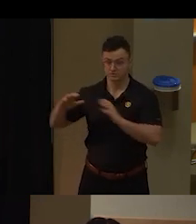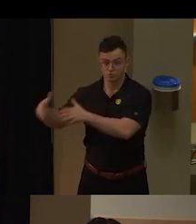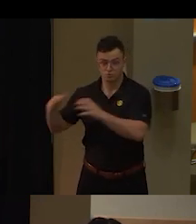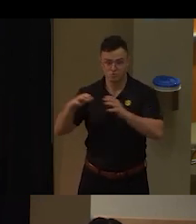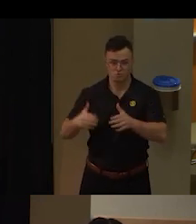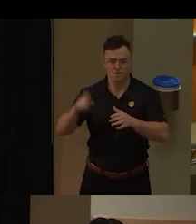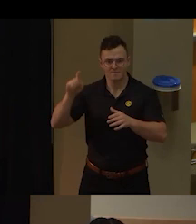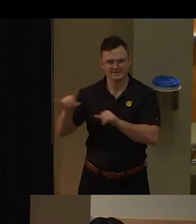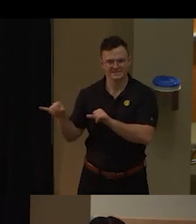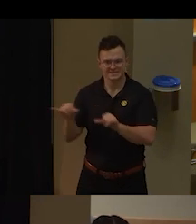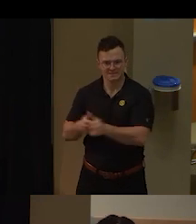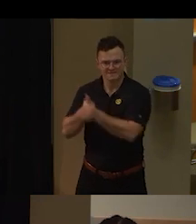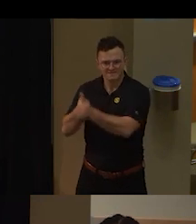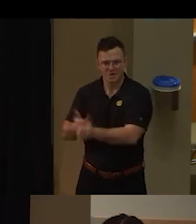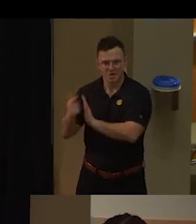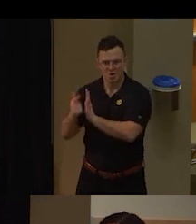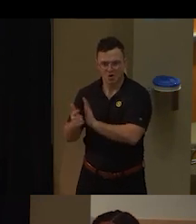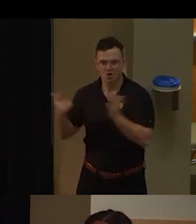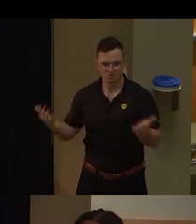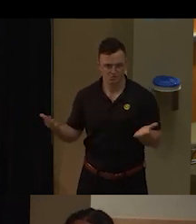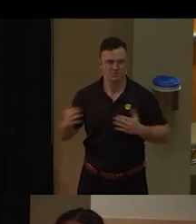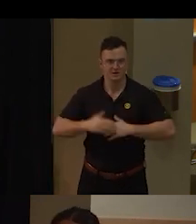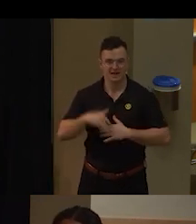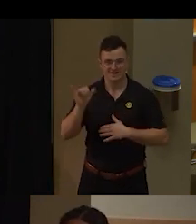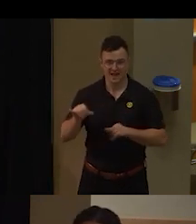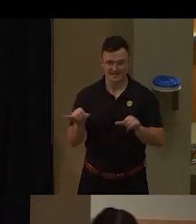sameness made legal. Now let the choir take it away.